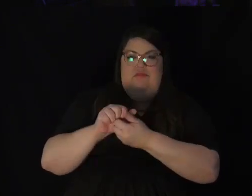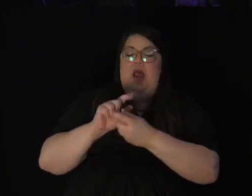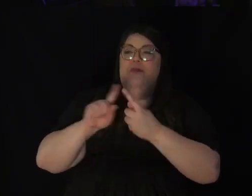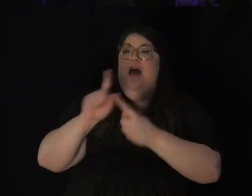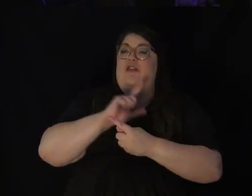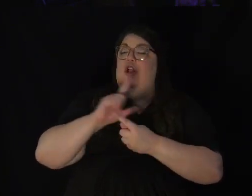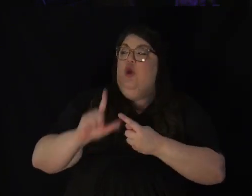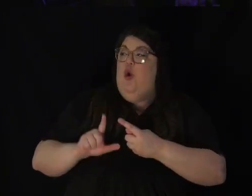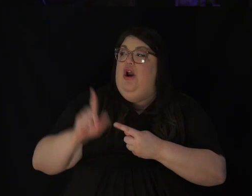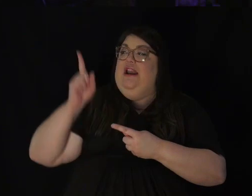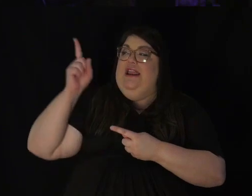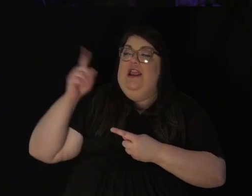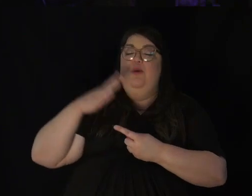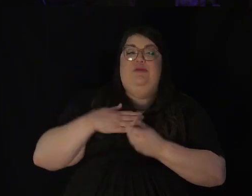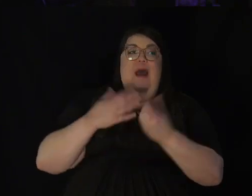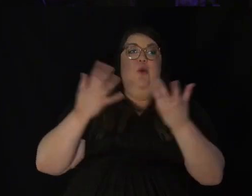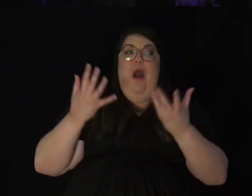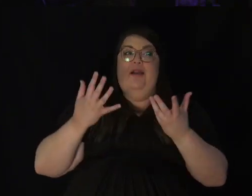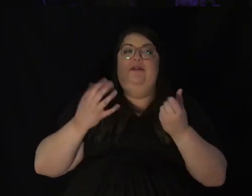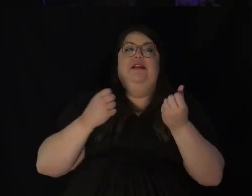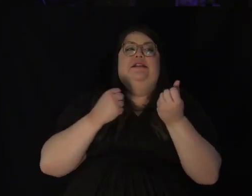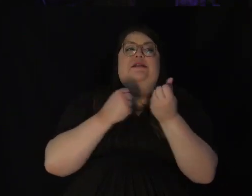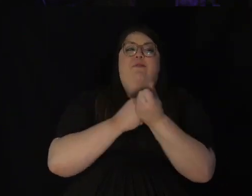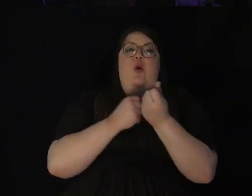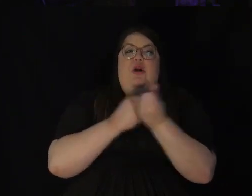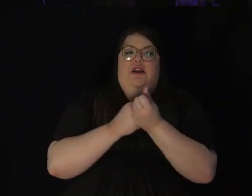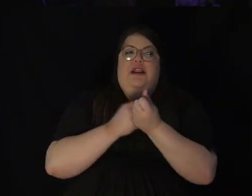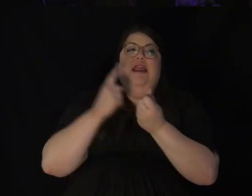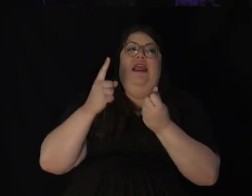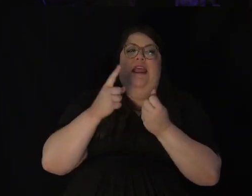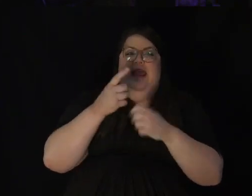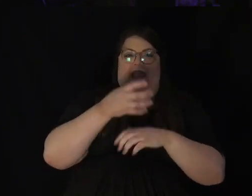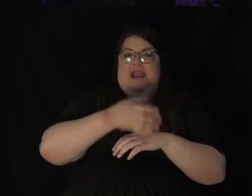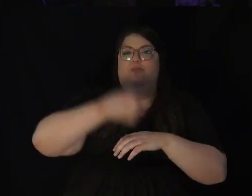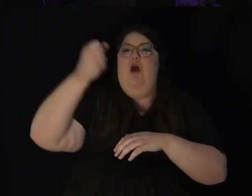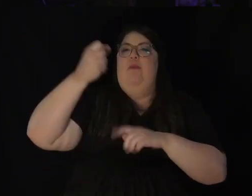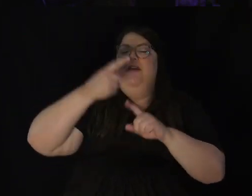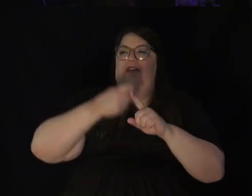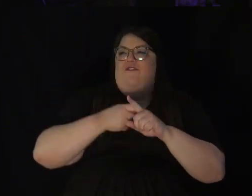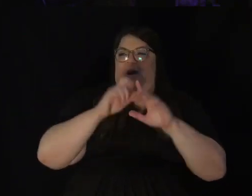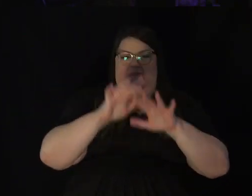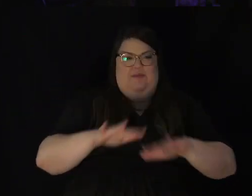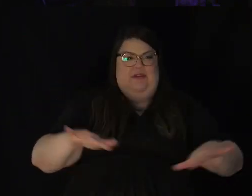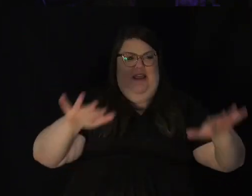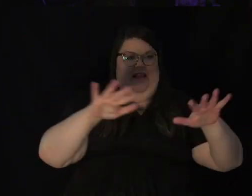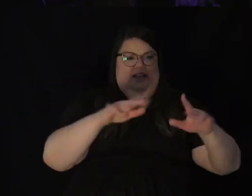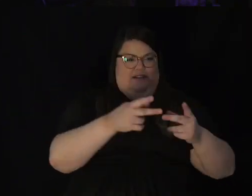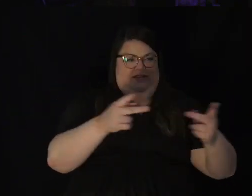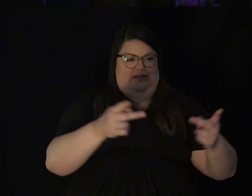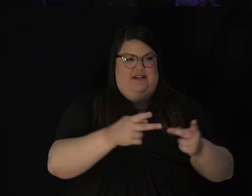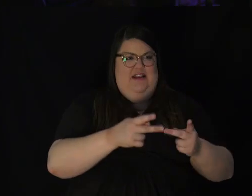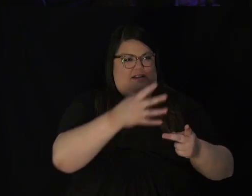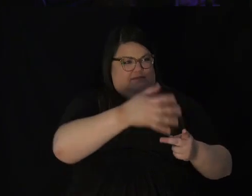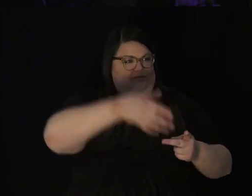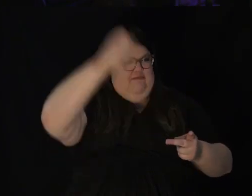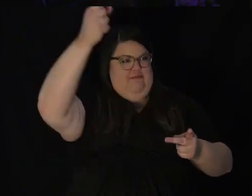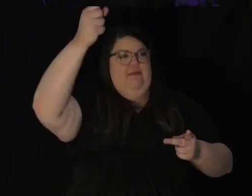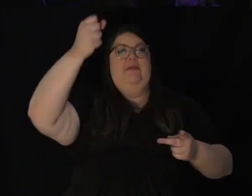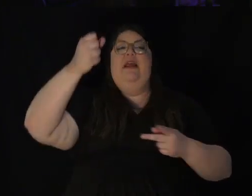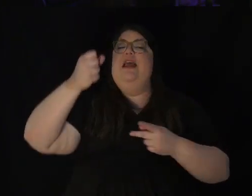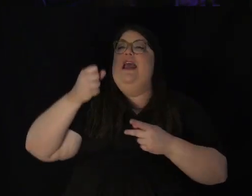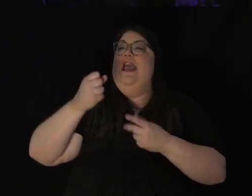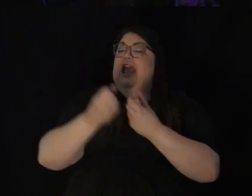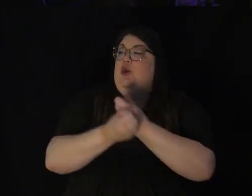what? Support. He brought me out of the spacious place. He rescued me because he delighted in